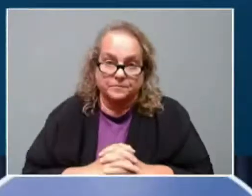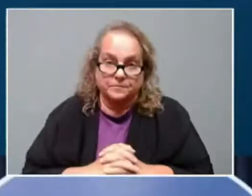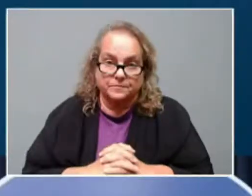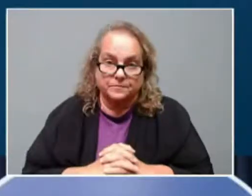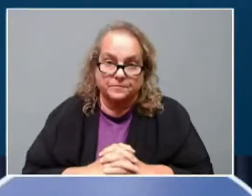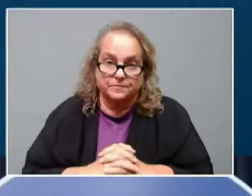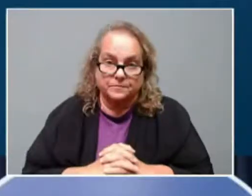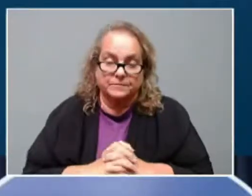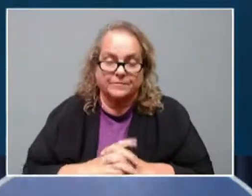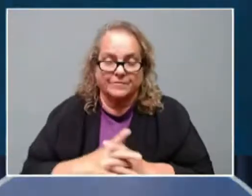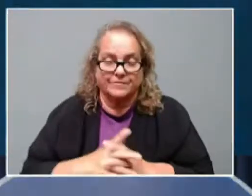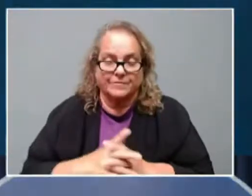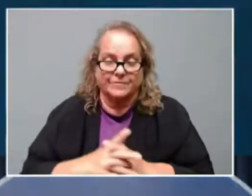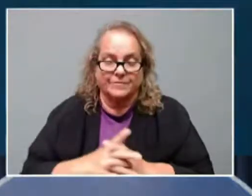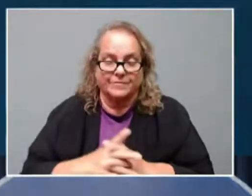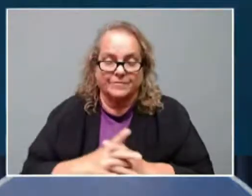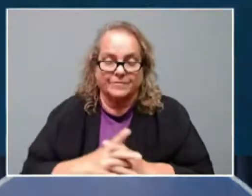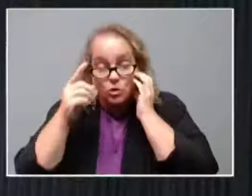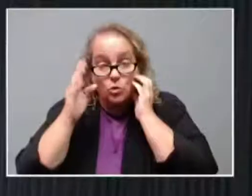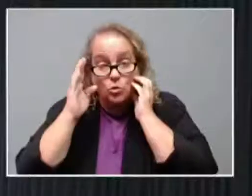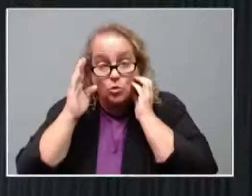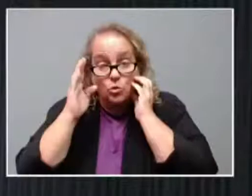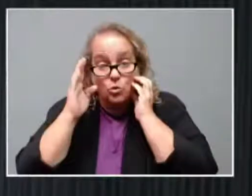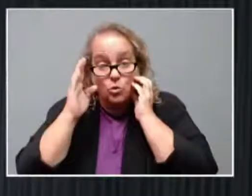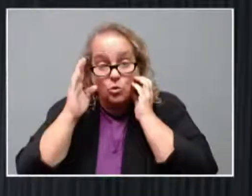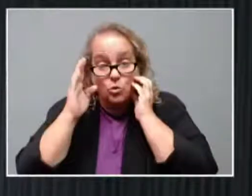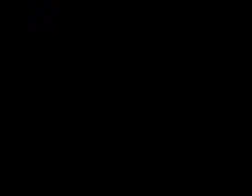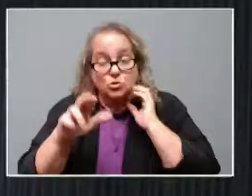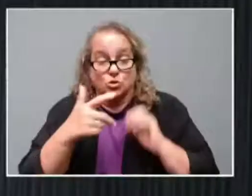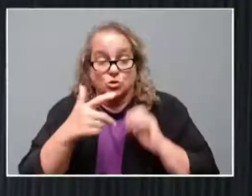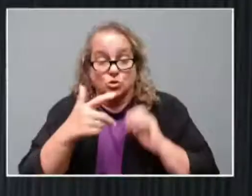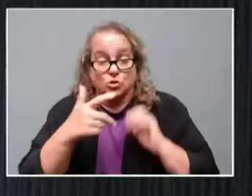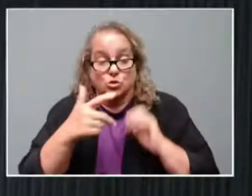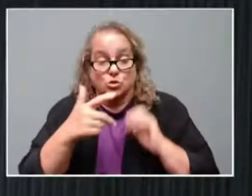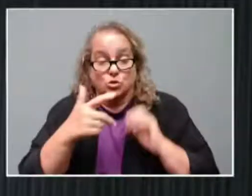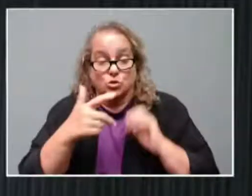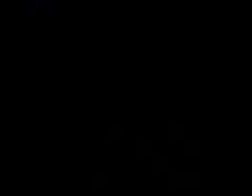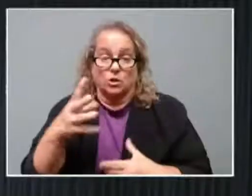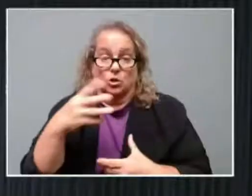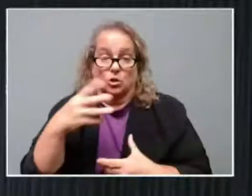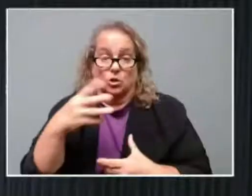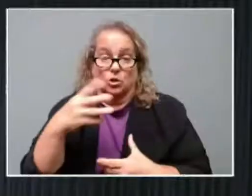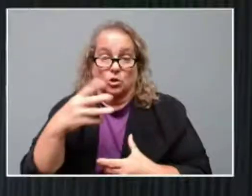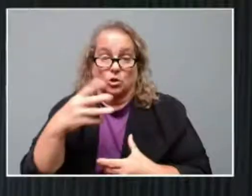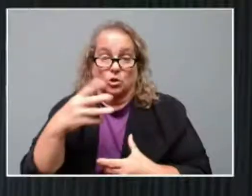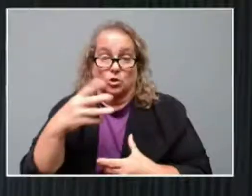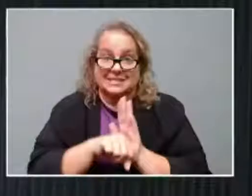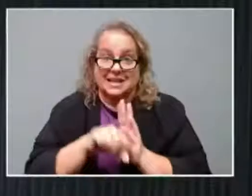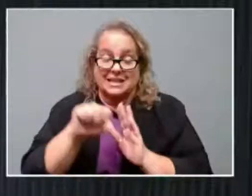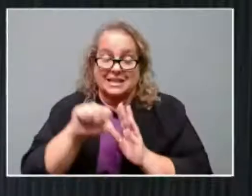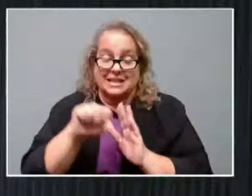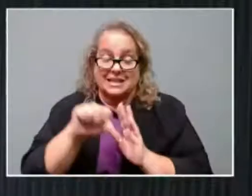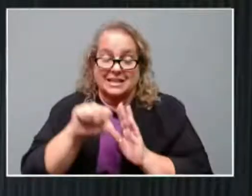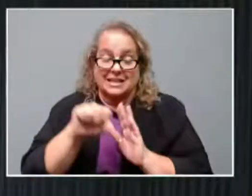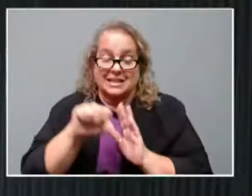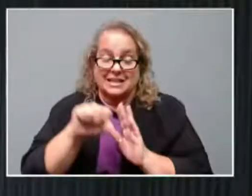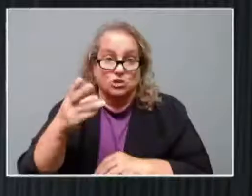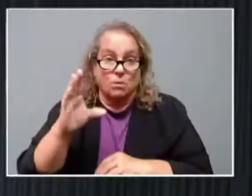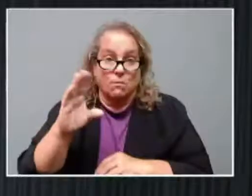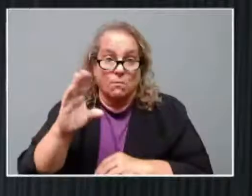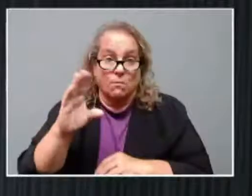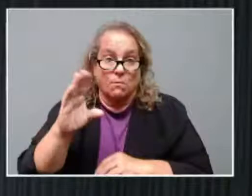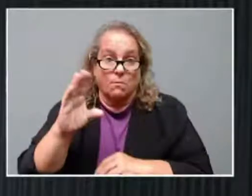Hi, Governor. Will the booster shots be included in the state's dashboard? And if they're not, then